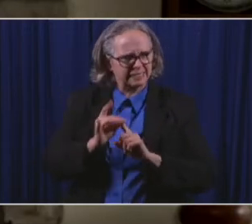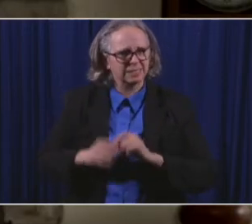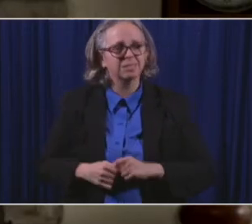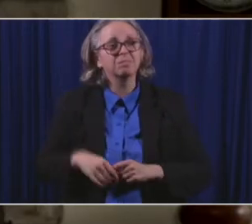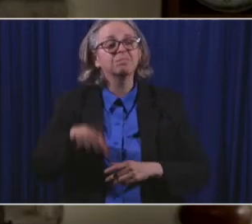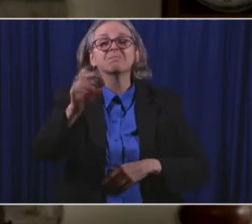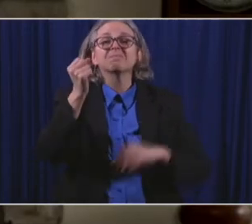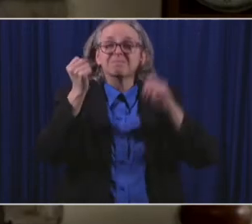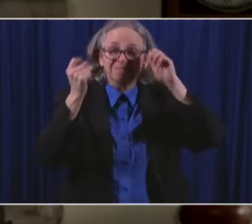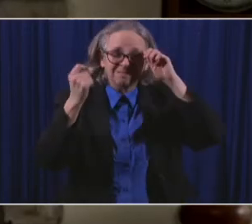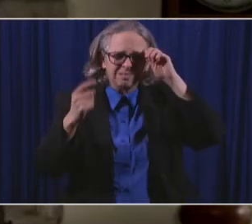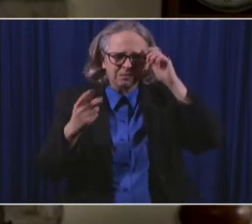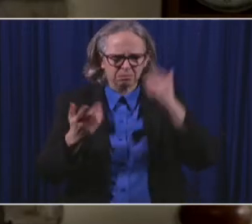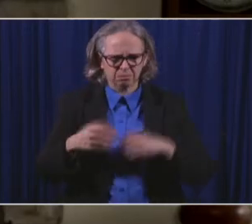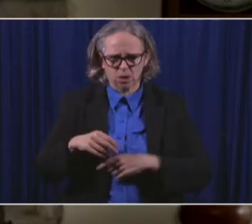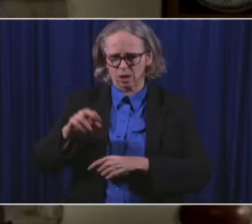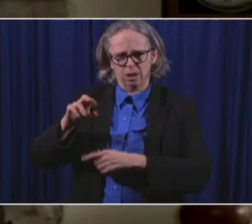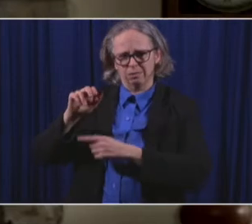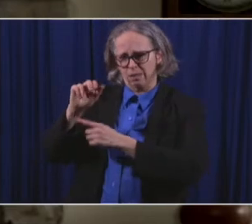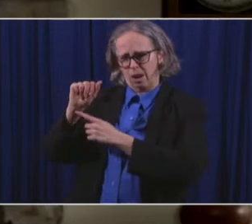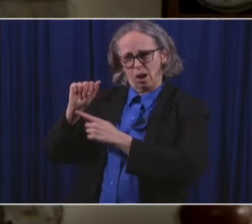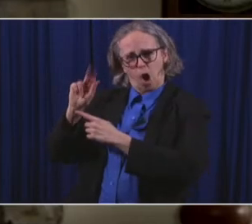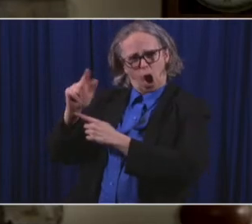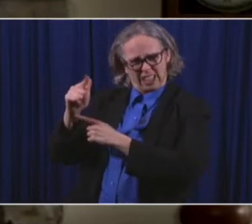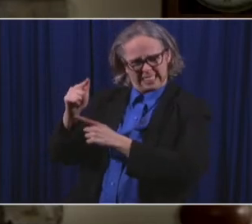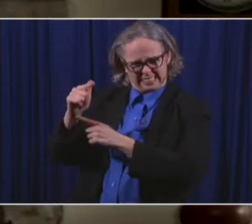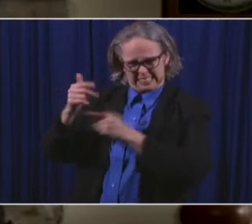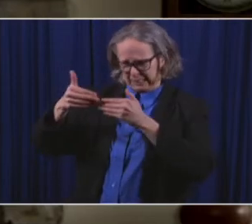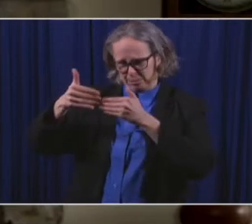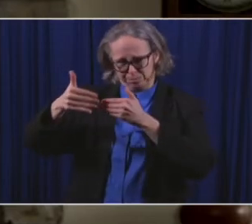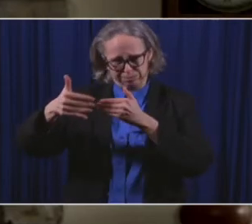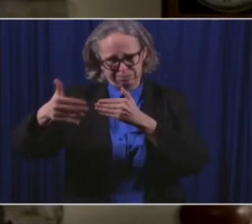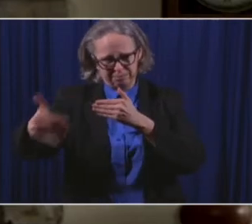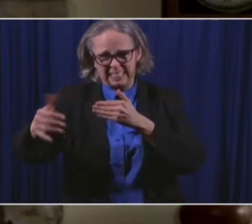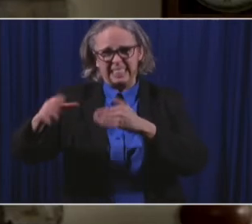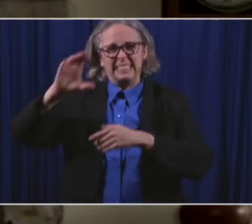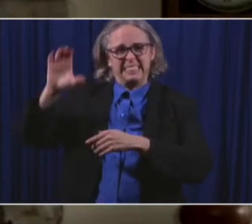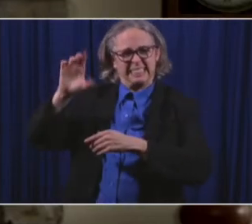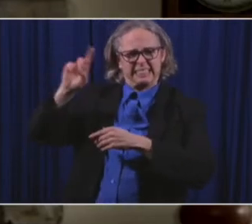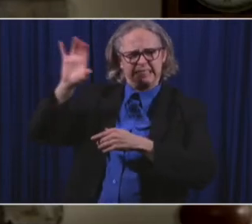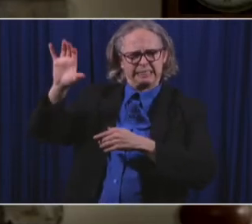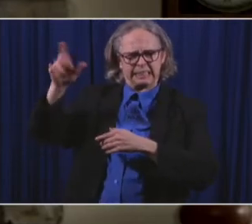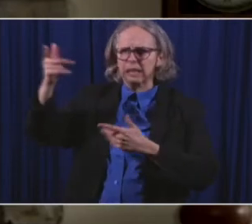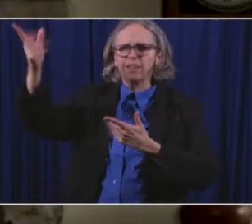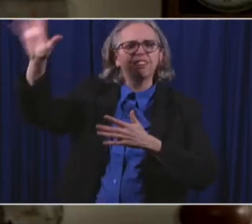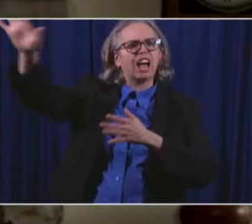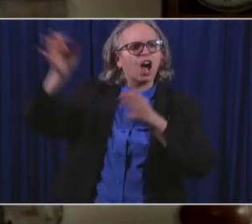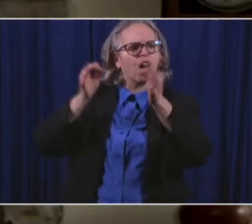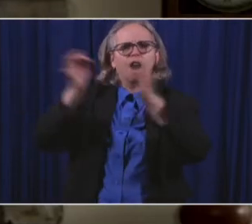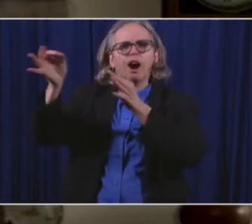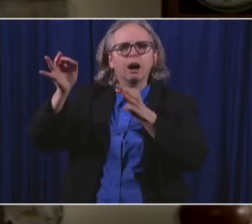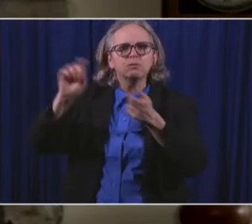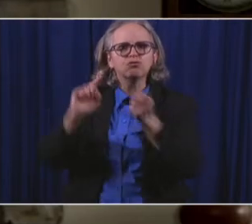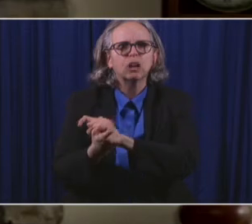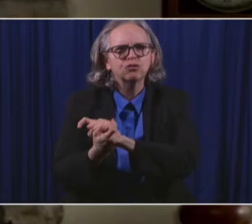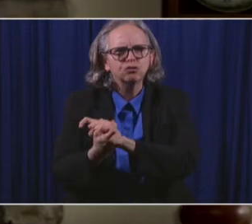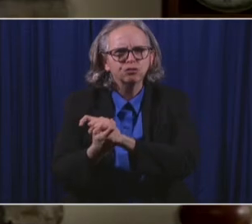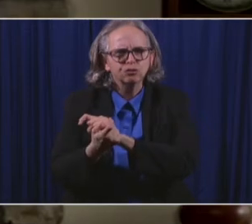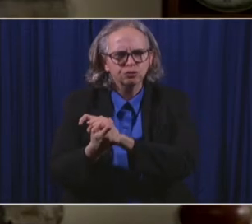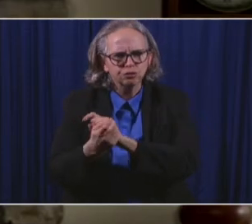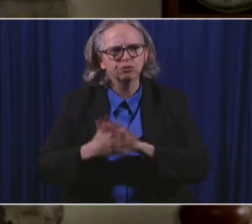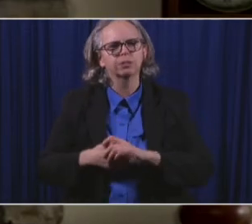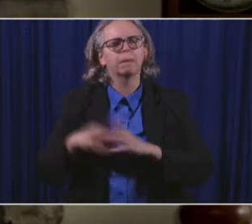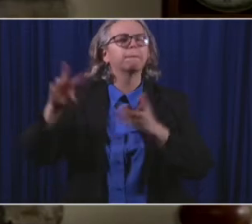in August. As a result, antigen tests, according to the CDC, could be included in case counts